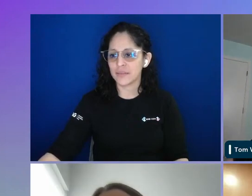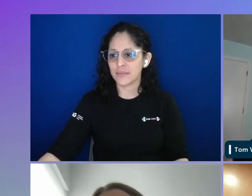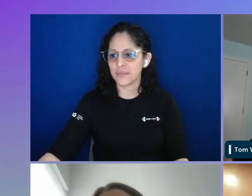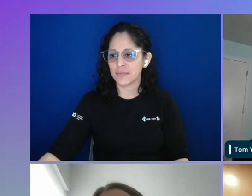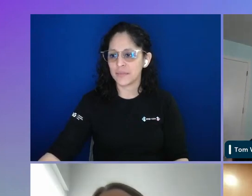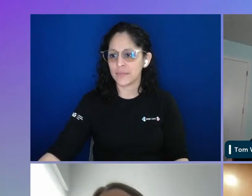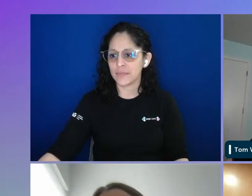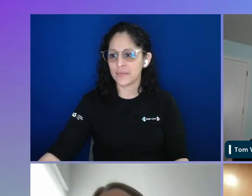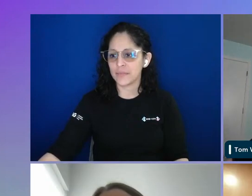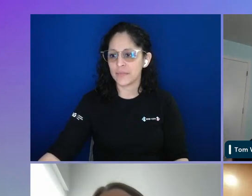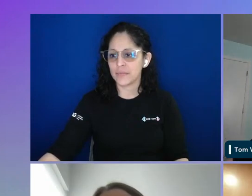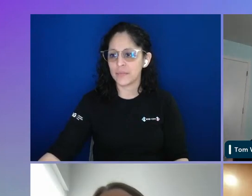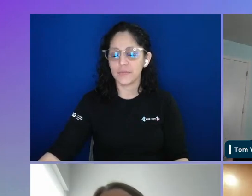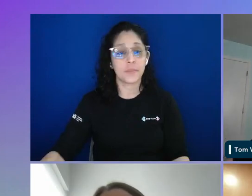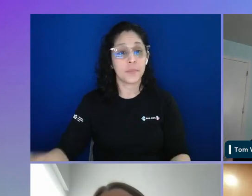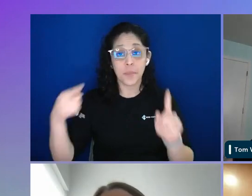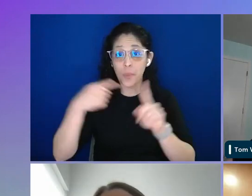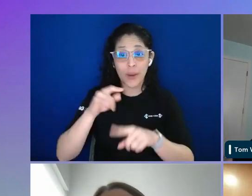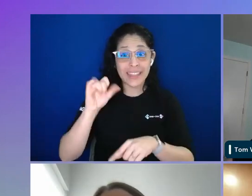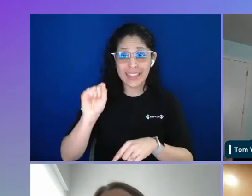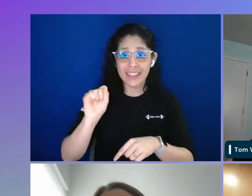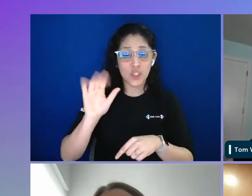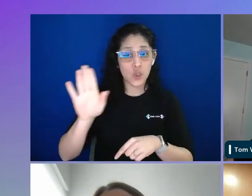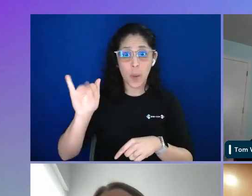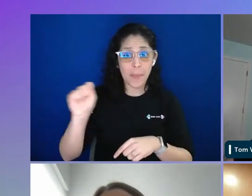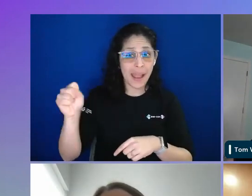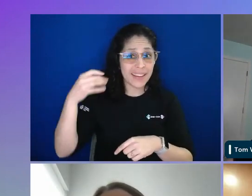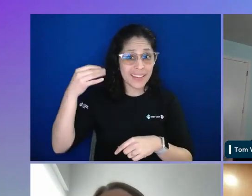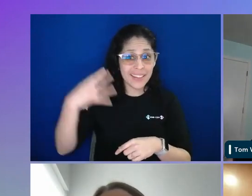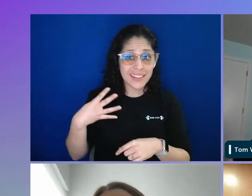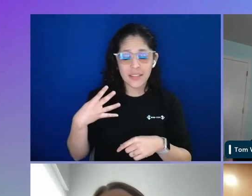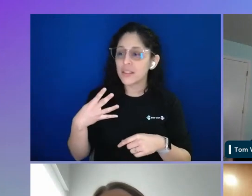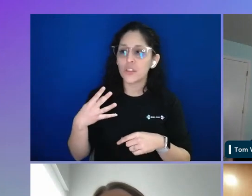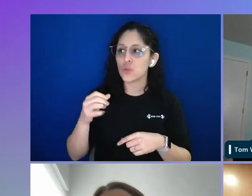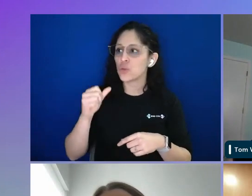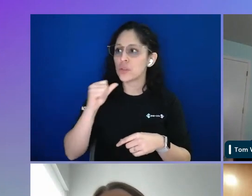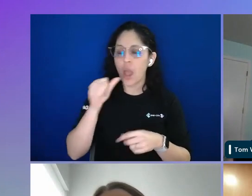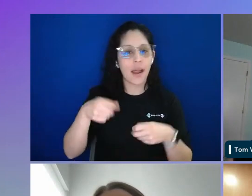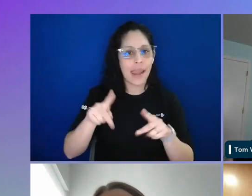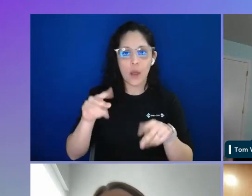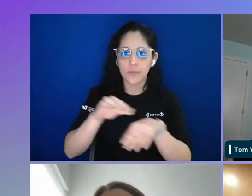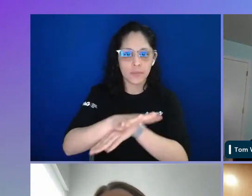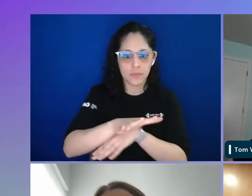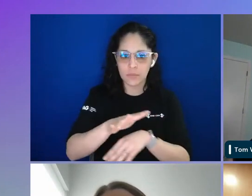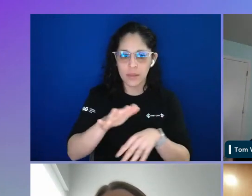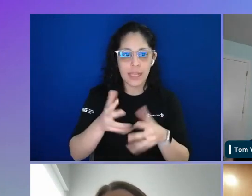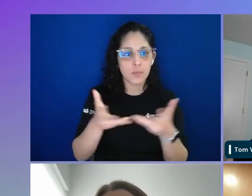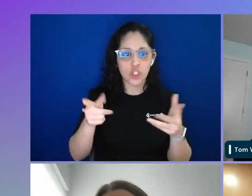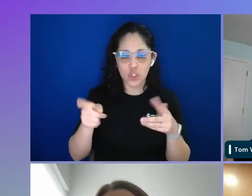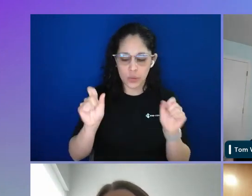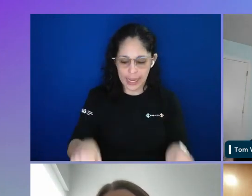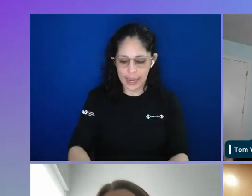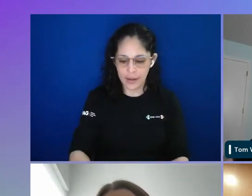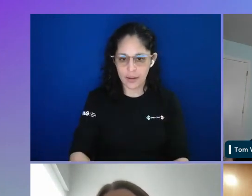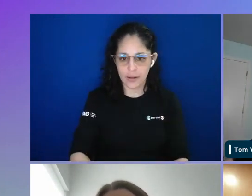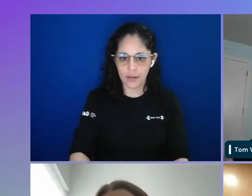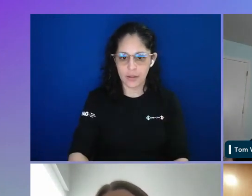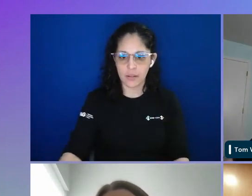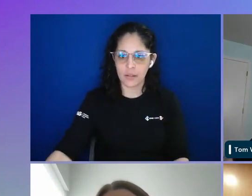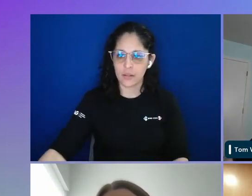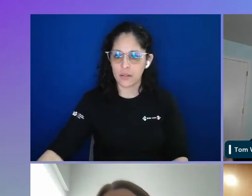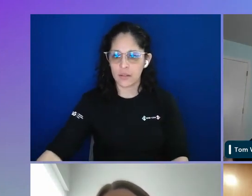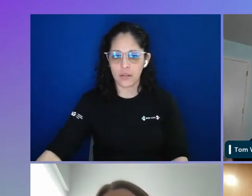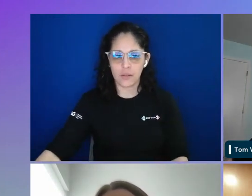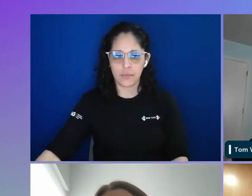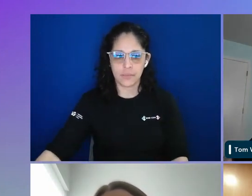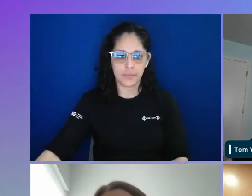with a clean slate, but also understanding who your user is. It's sort of a conflicting answer,